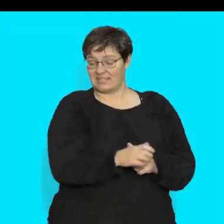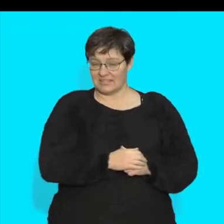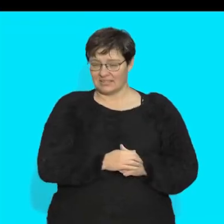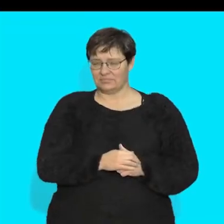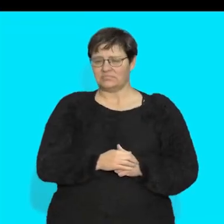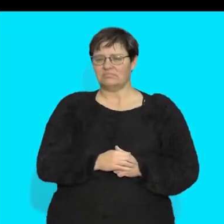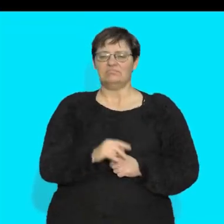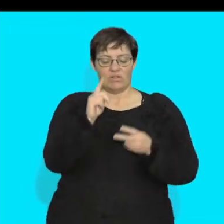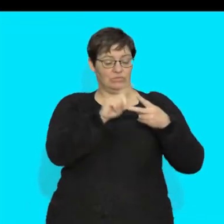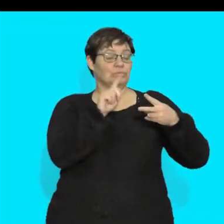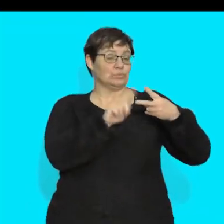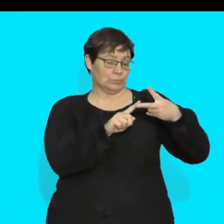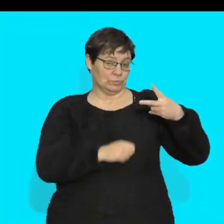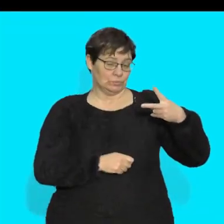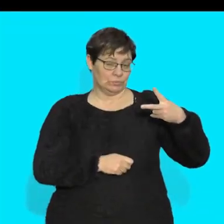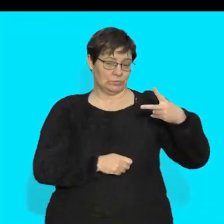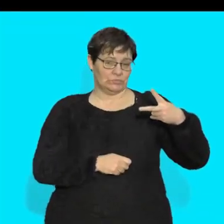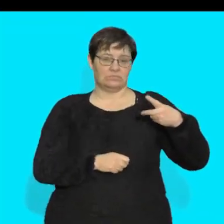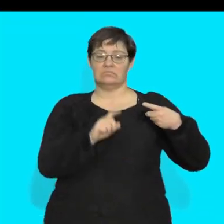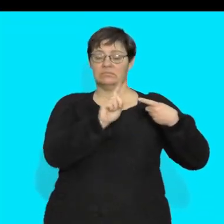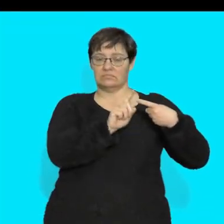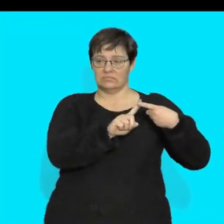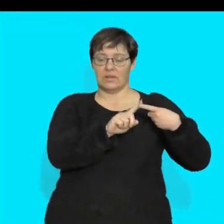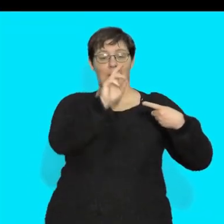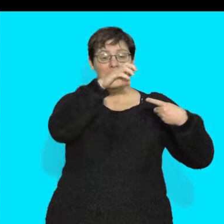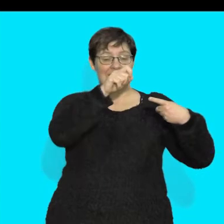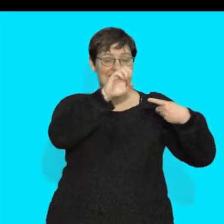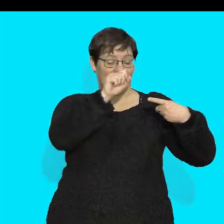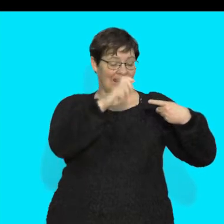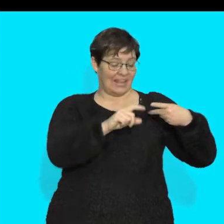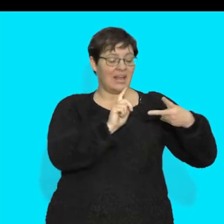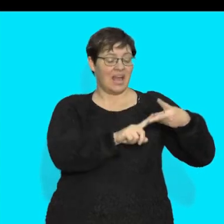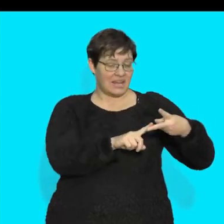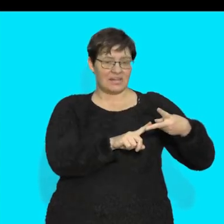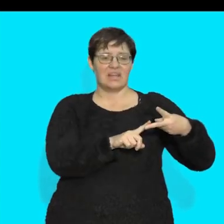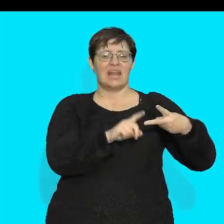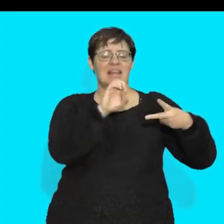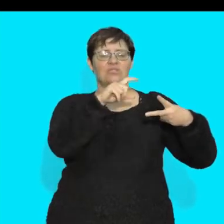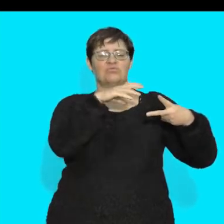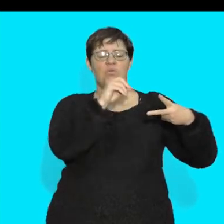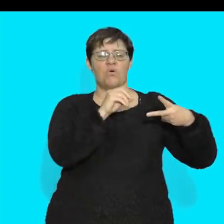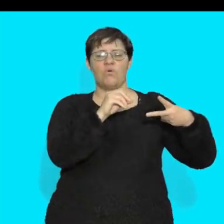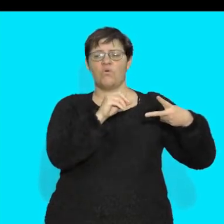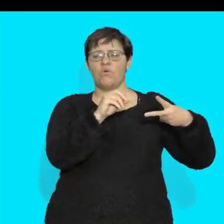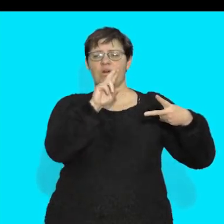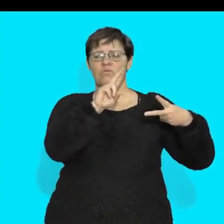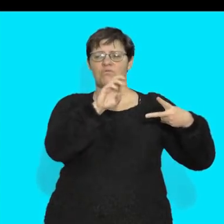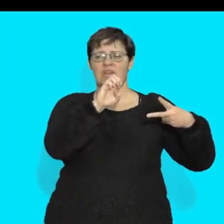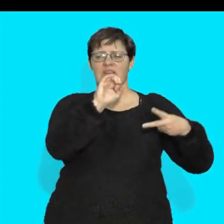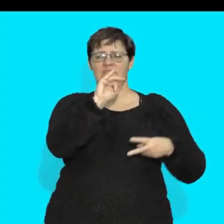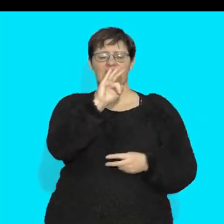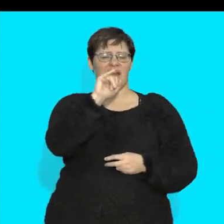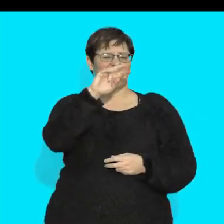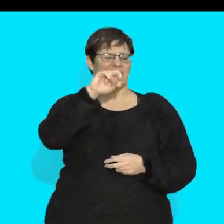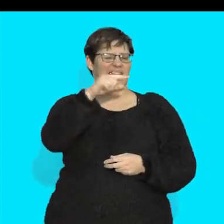discuss, and that is electroplating and something called electro refining. It's sometimes even called